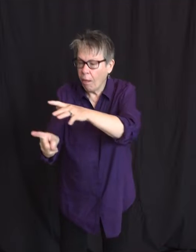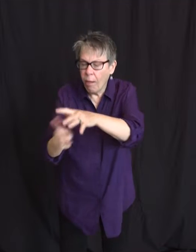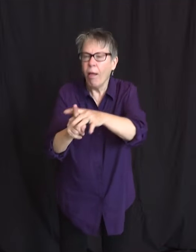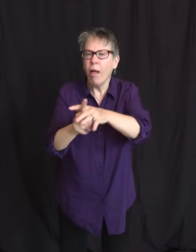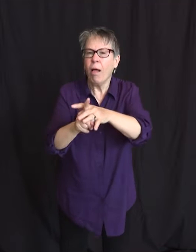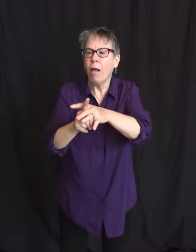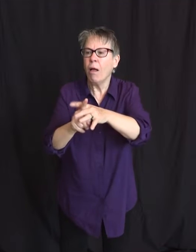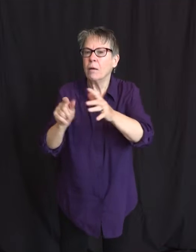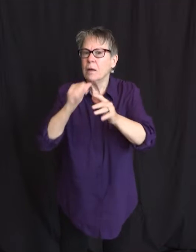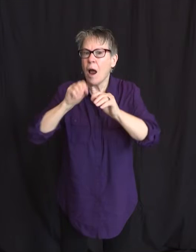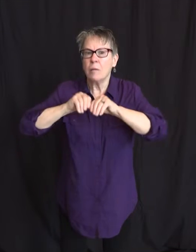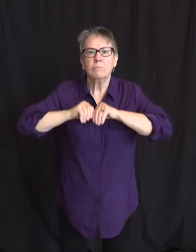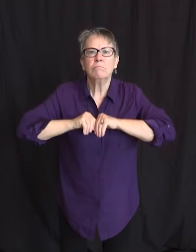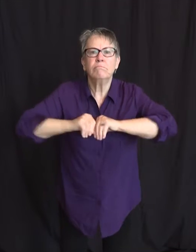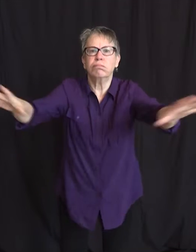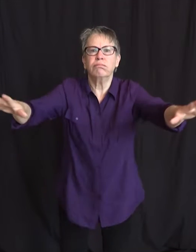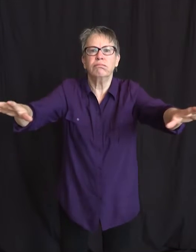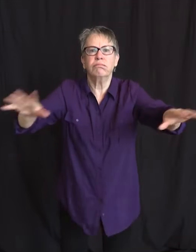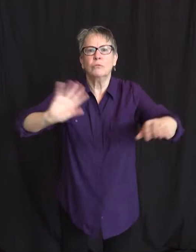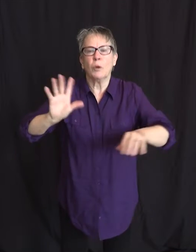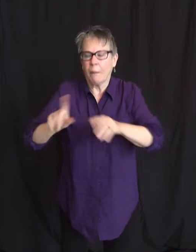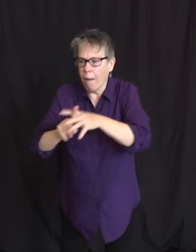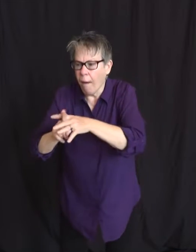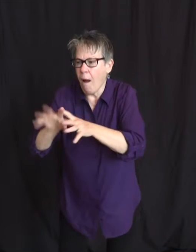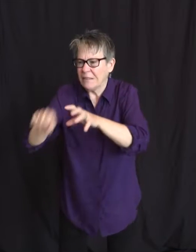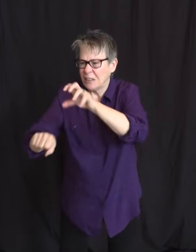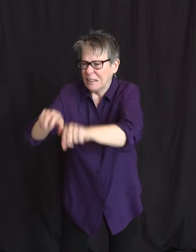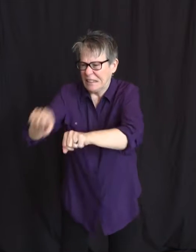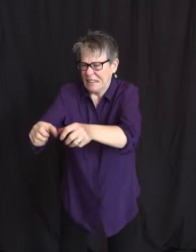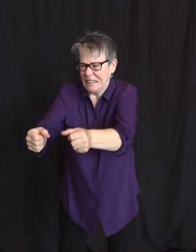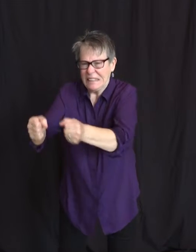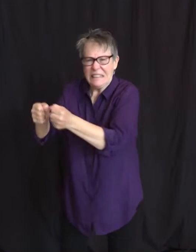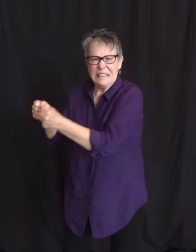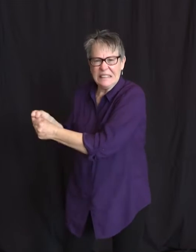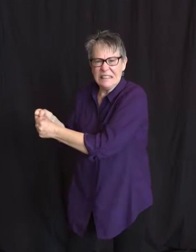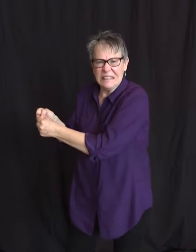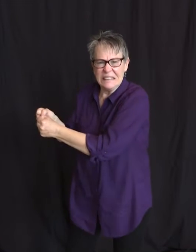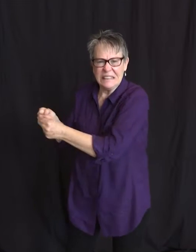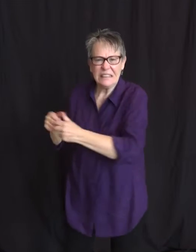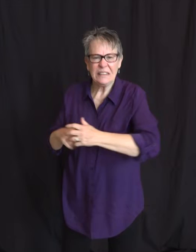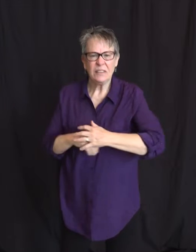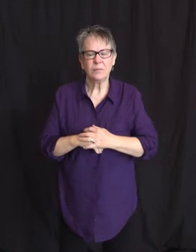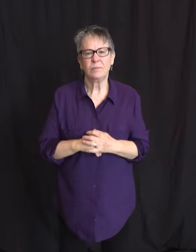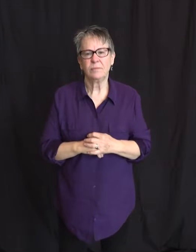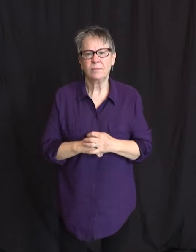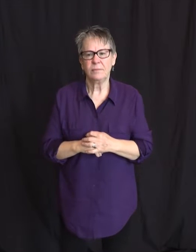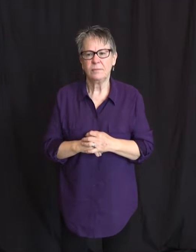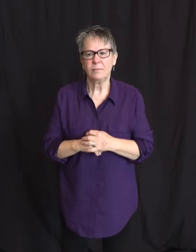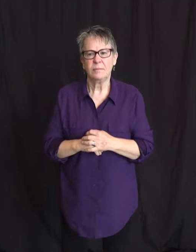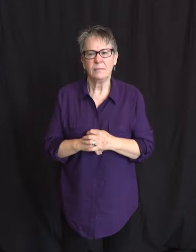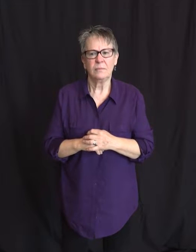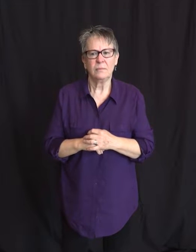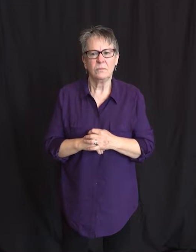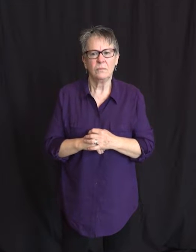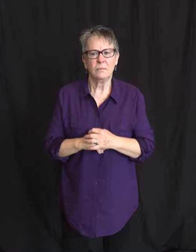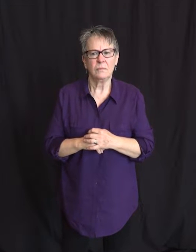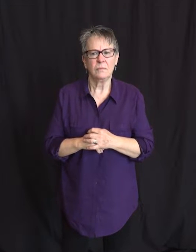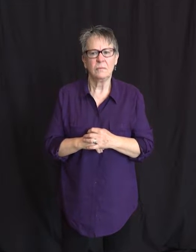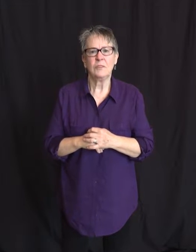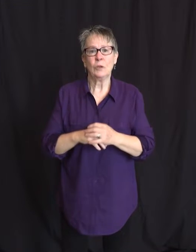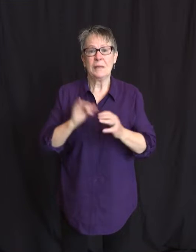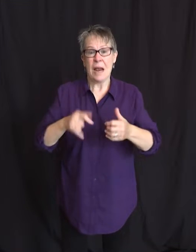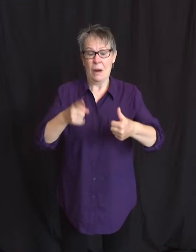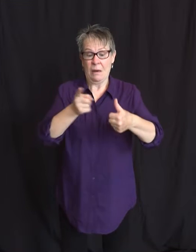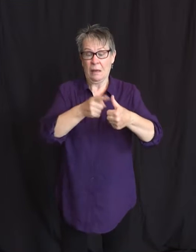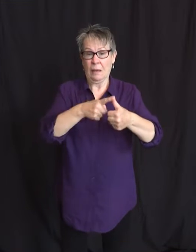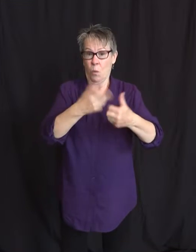testing, contact tracing, and safe places for people to isolate, is critical to giving our residents